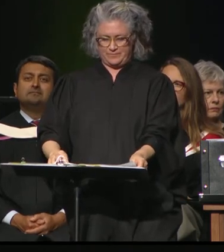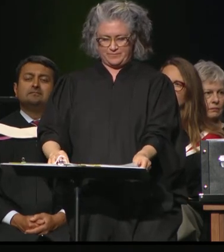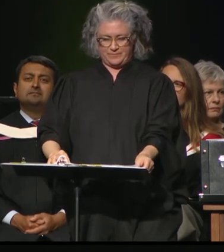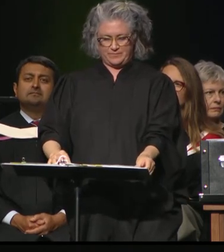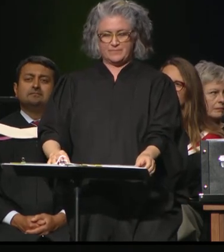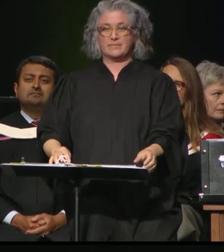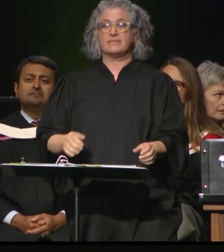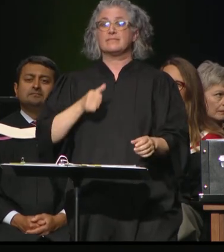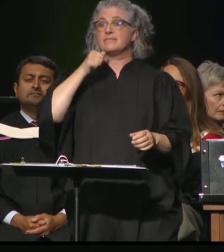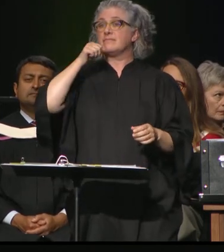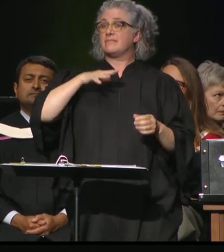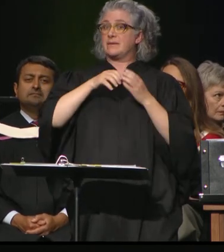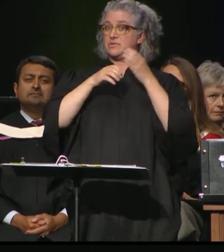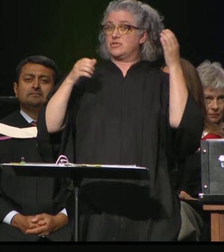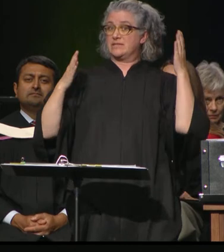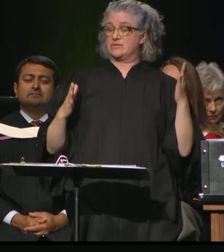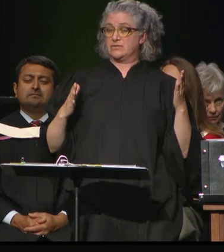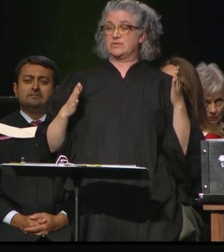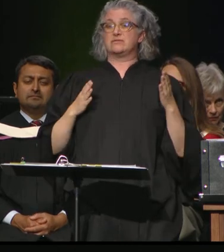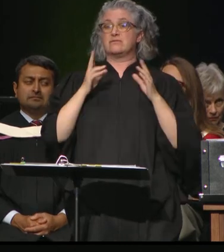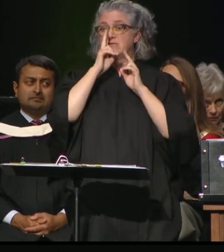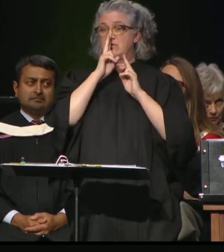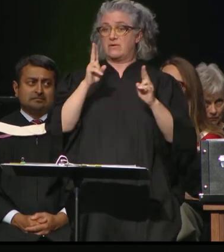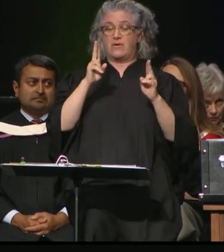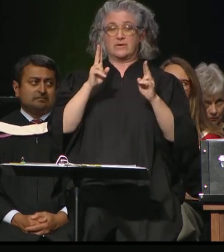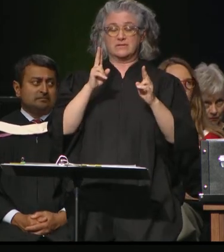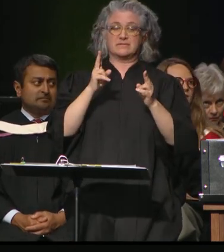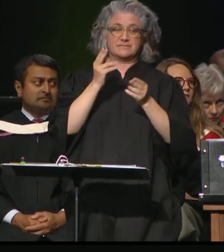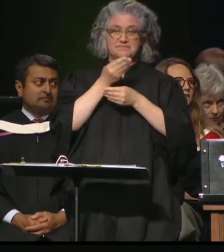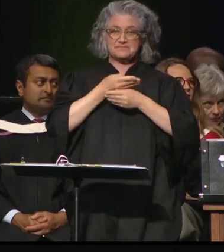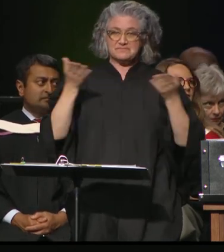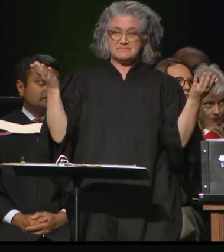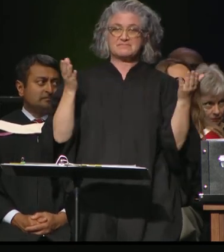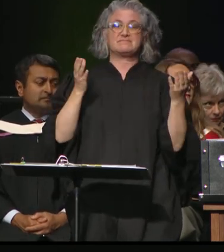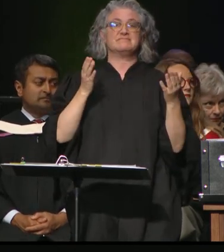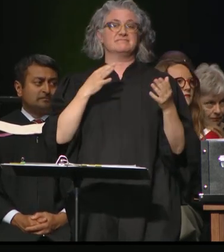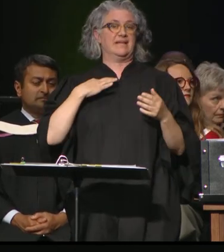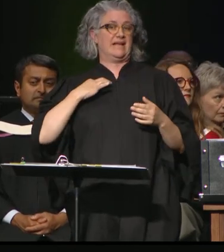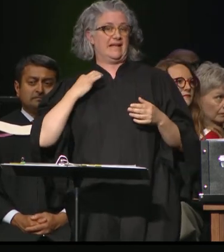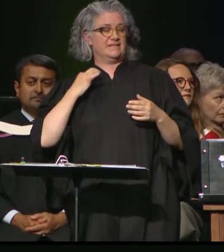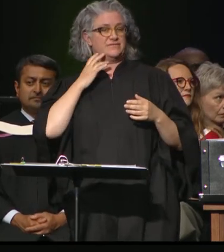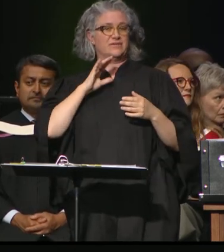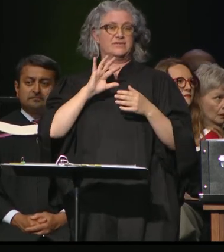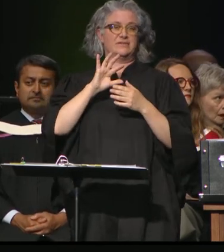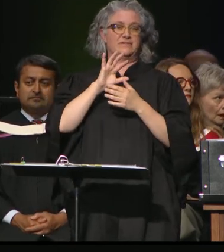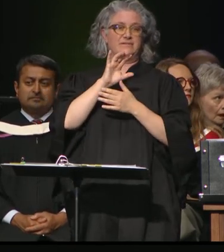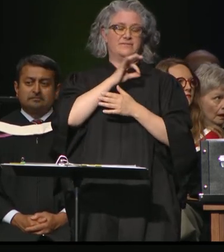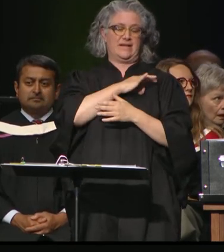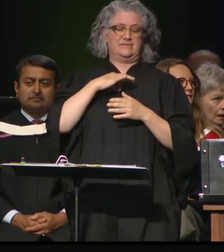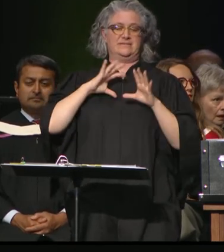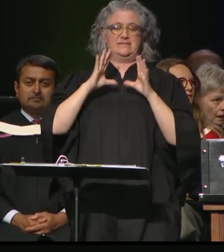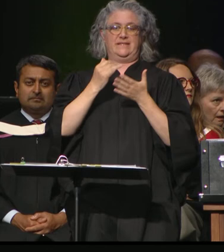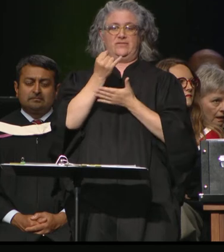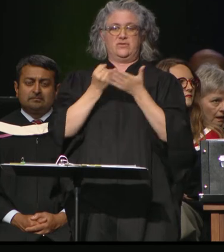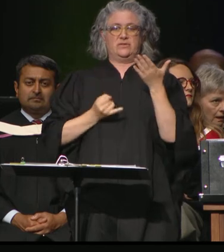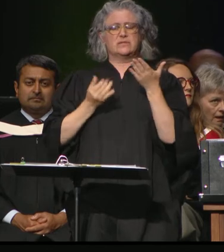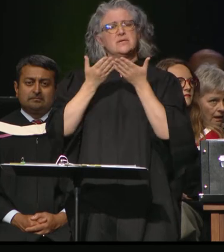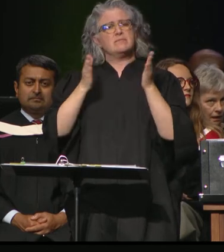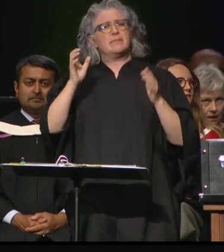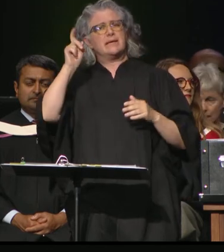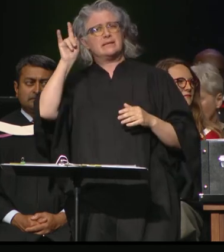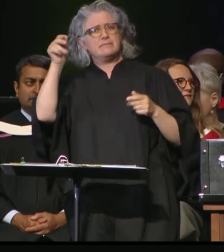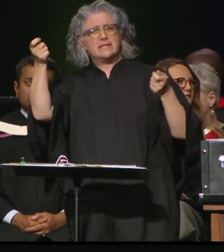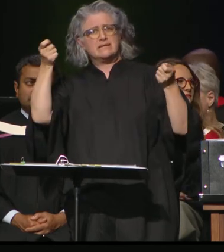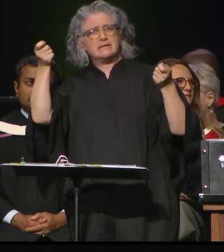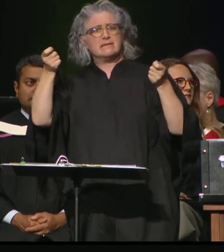Madam Chancellor, I have the honor to present candidates for the graduate degrees in the Faculty of Arts. Bachelor of Arts Honors, Public Administration and